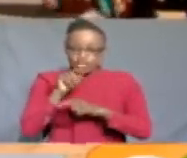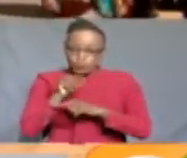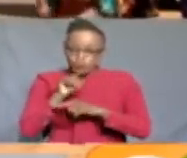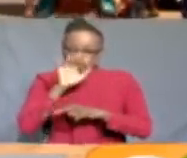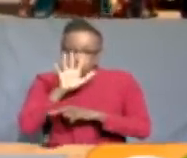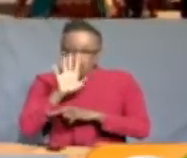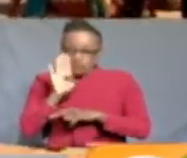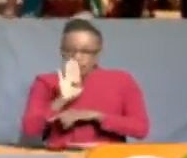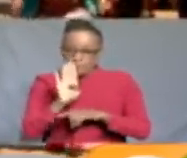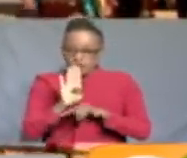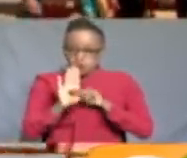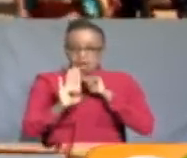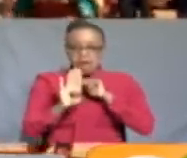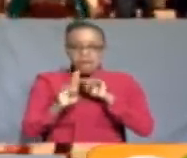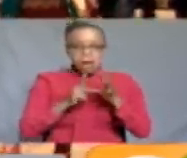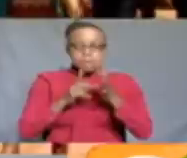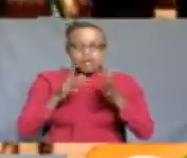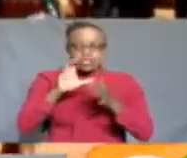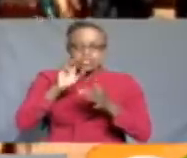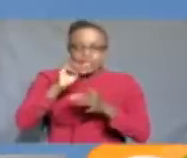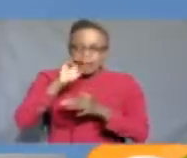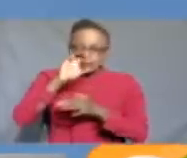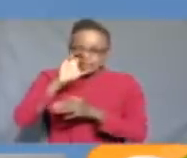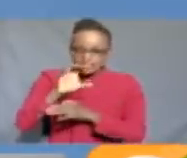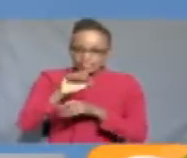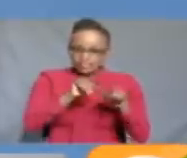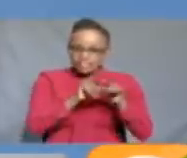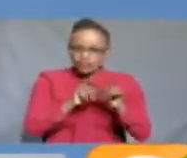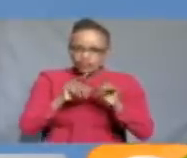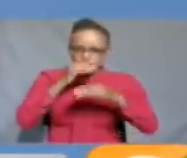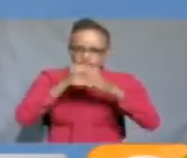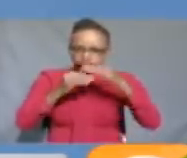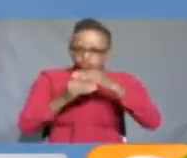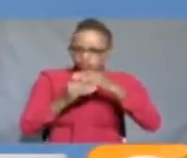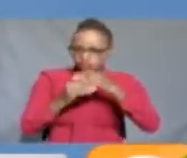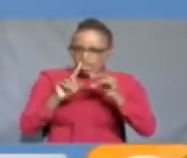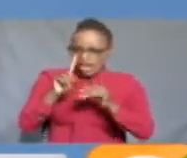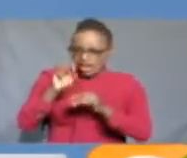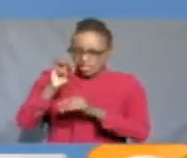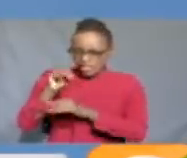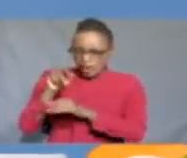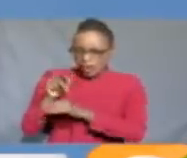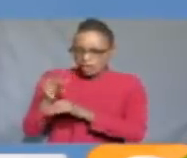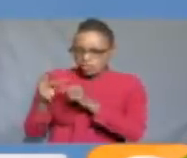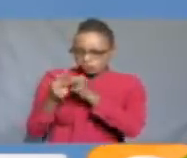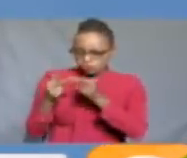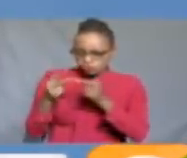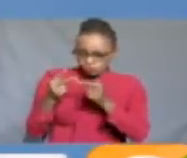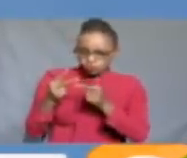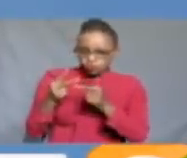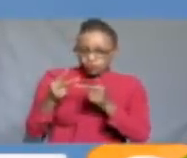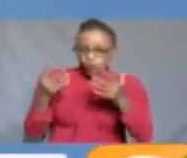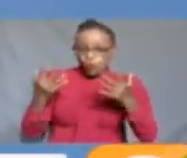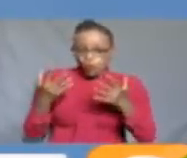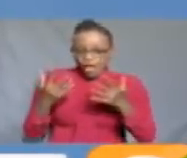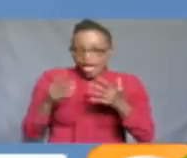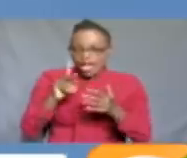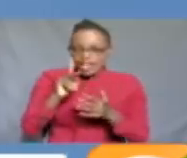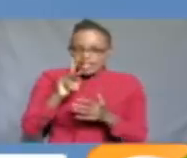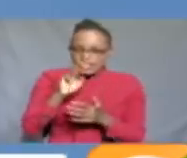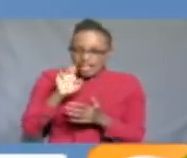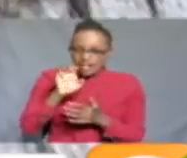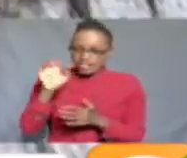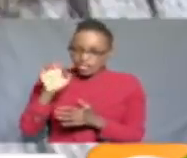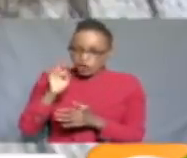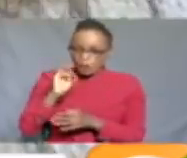billion shillings was paid to CMC Diravena for the construction of Kimwarer and Arror multipurpose dams in Elgeyo Marakwet